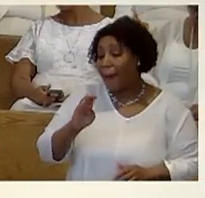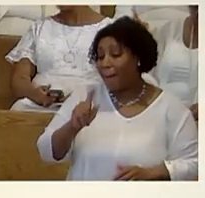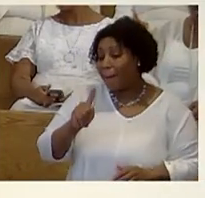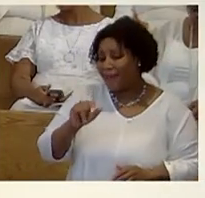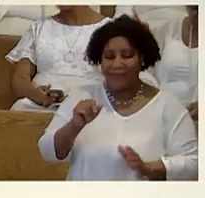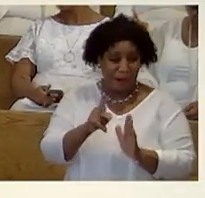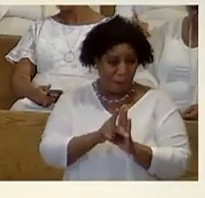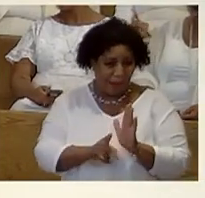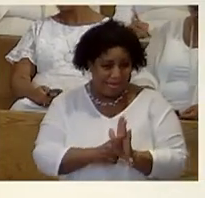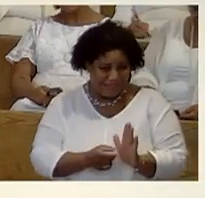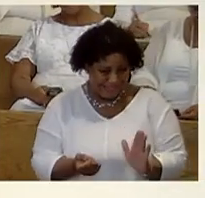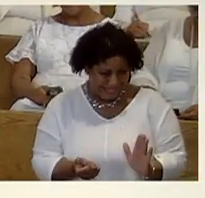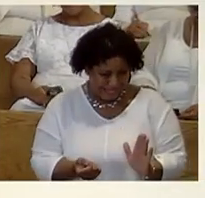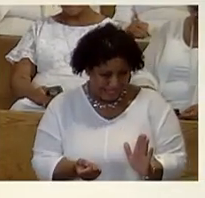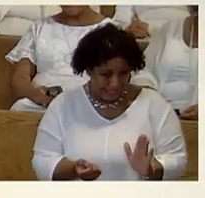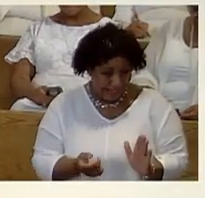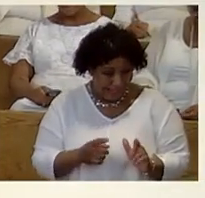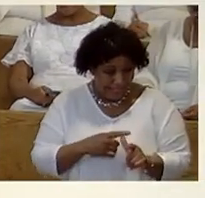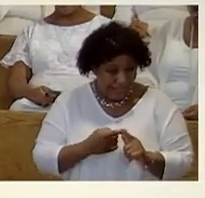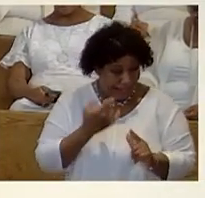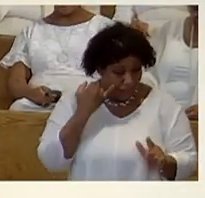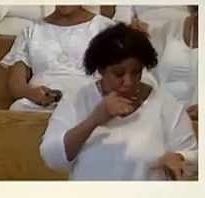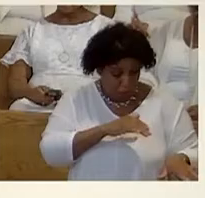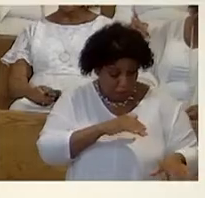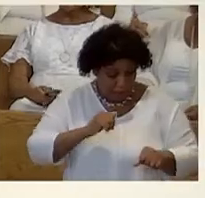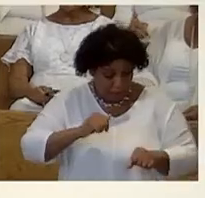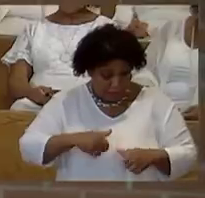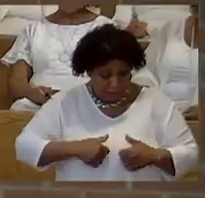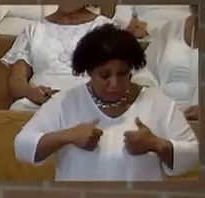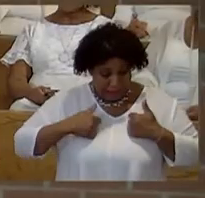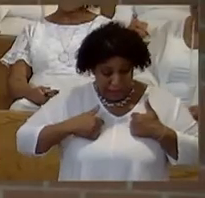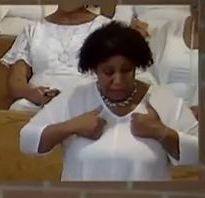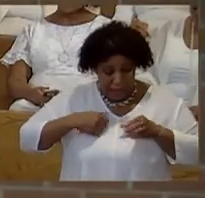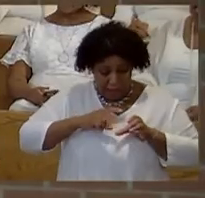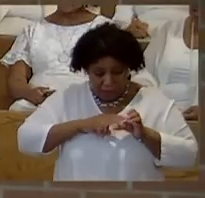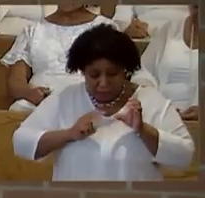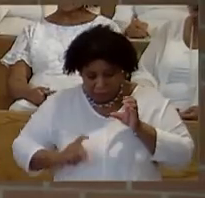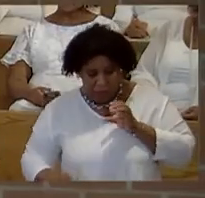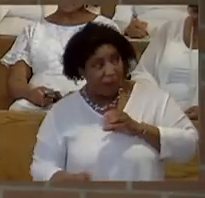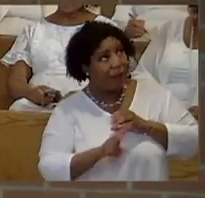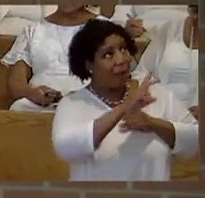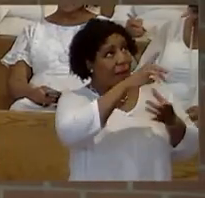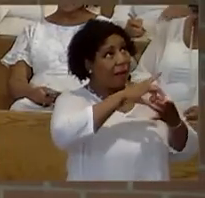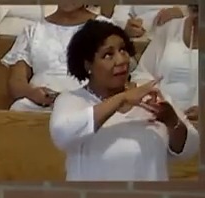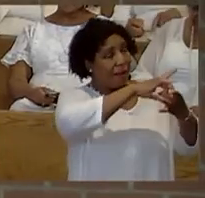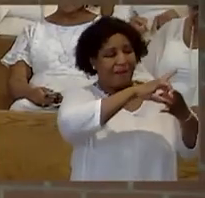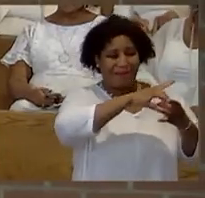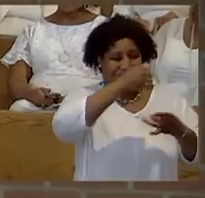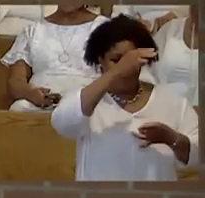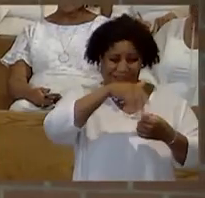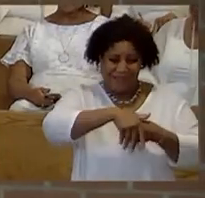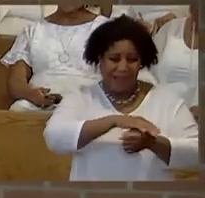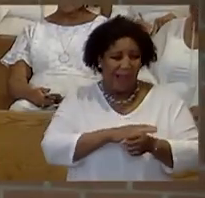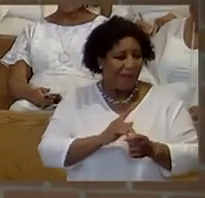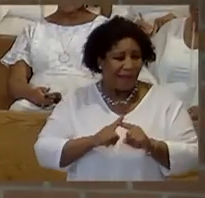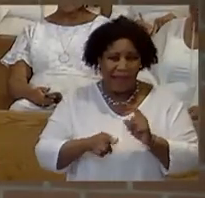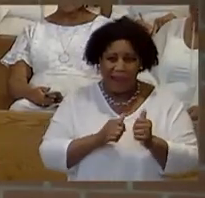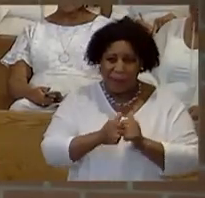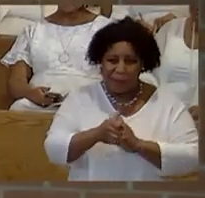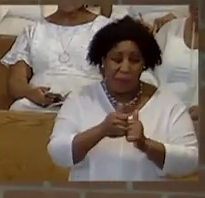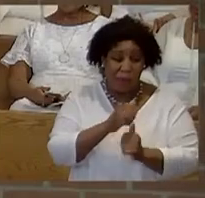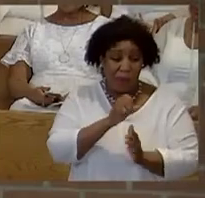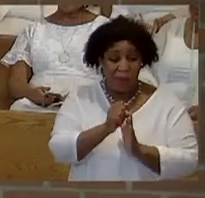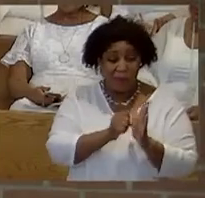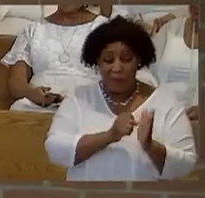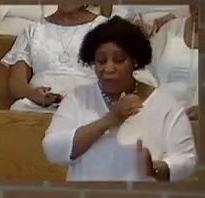that absent of this life, you are present with the Lord. God's covering. You can't beat it with State Farm,